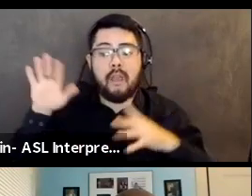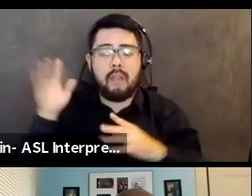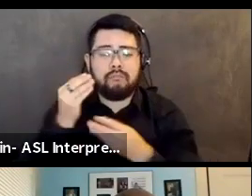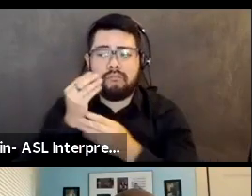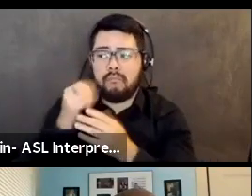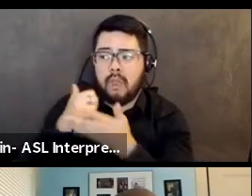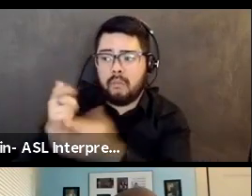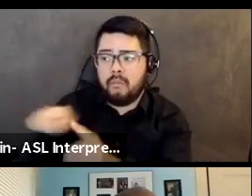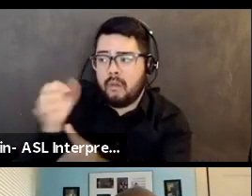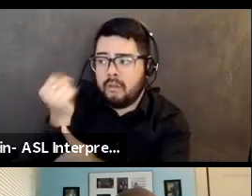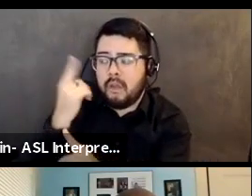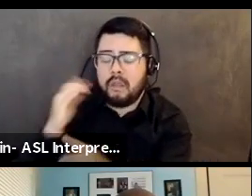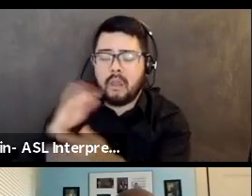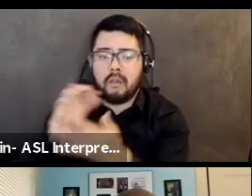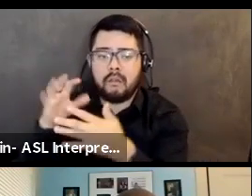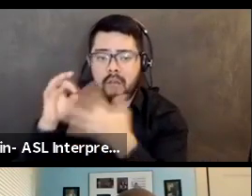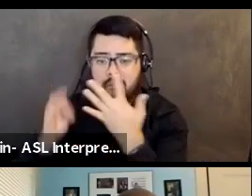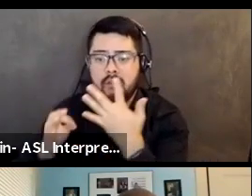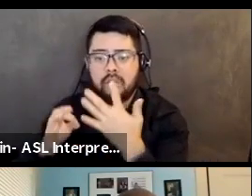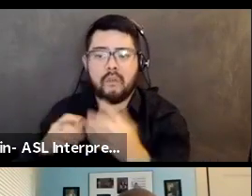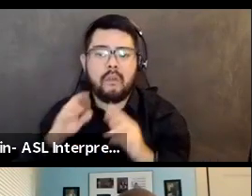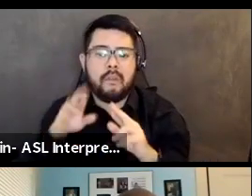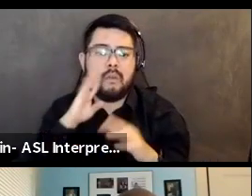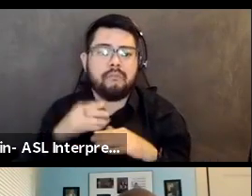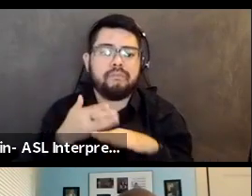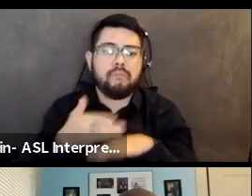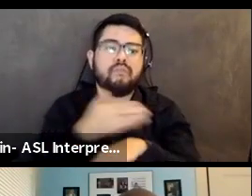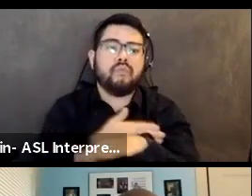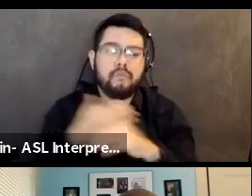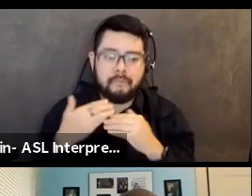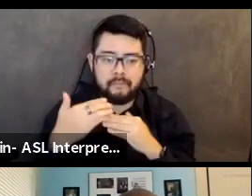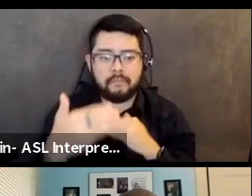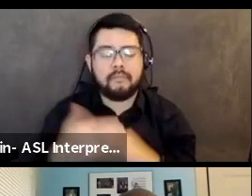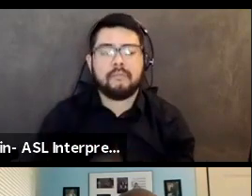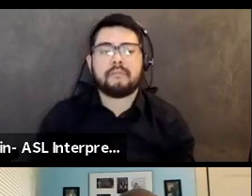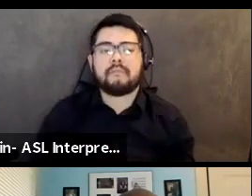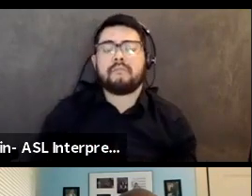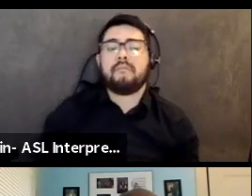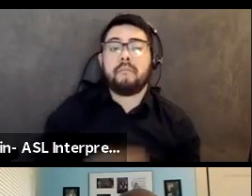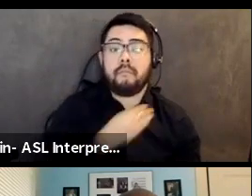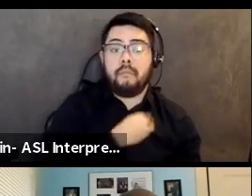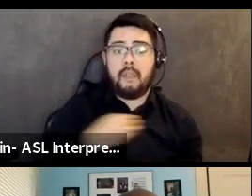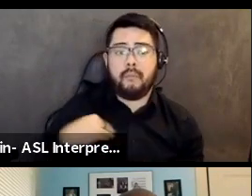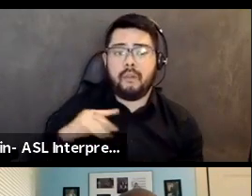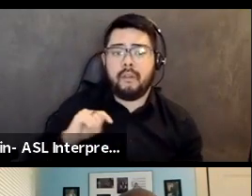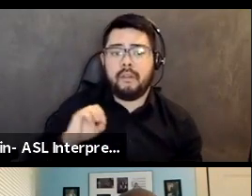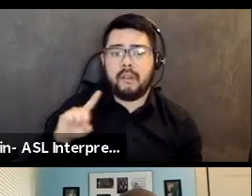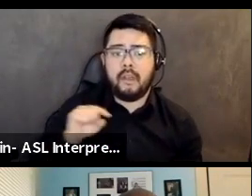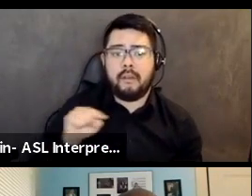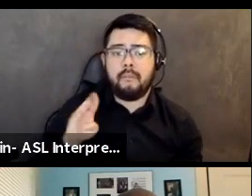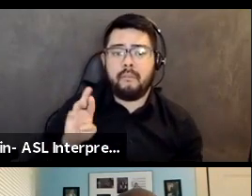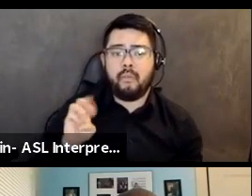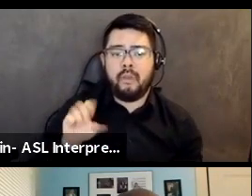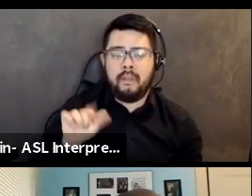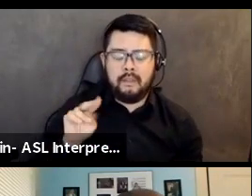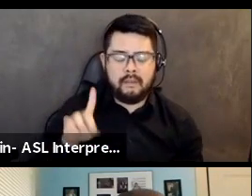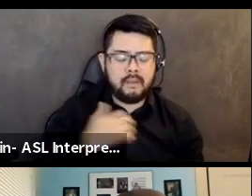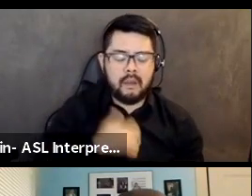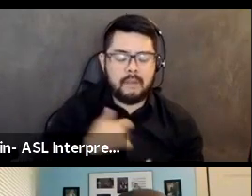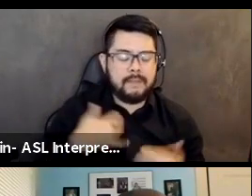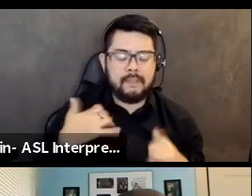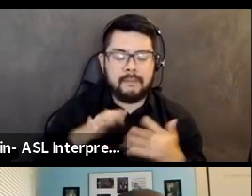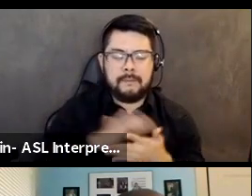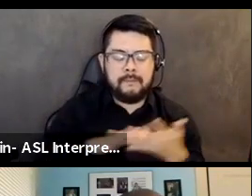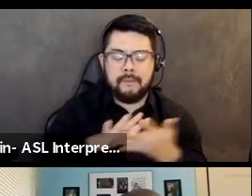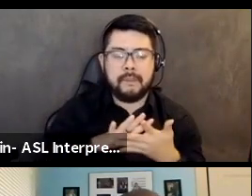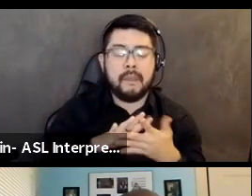leads us uh forward in a different way i just wanna i'm still confused i have to be honest but i i just wanna